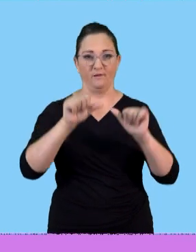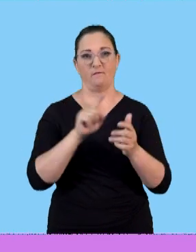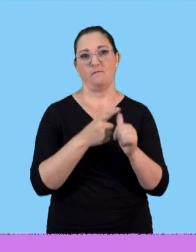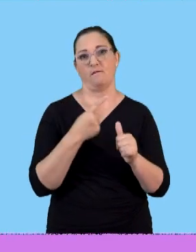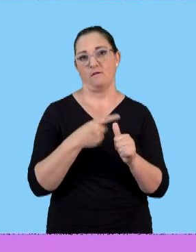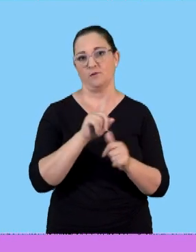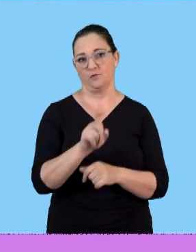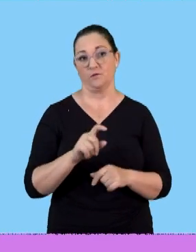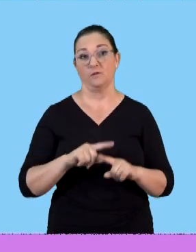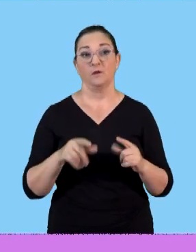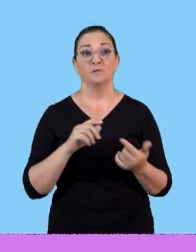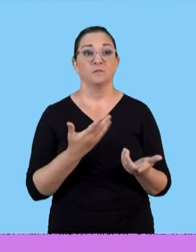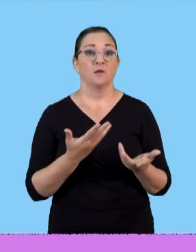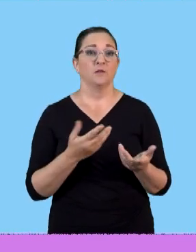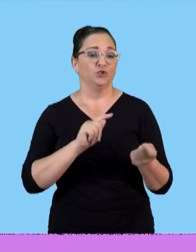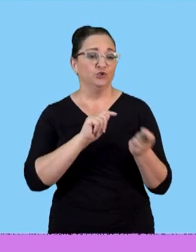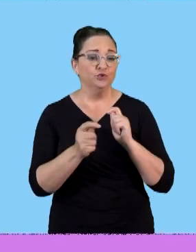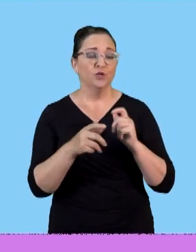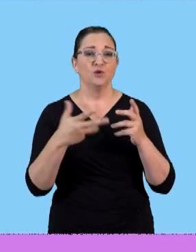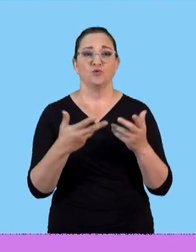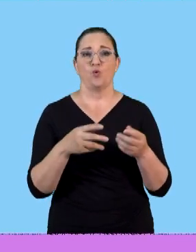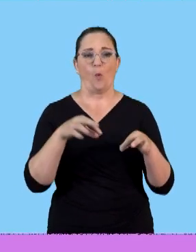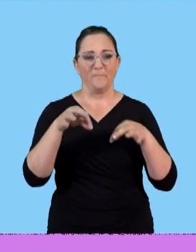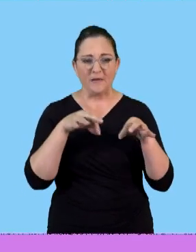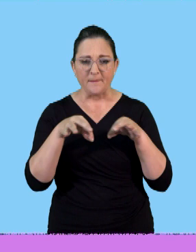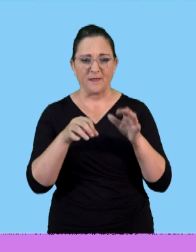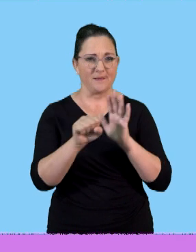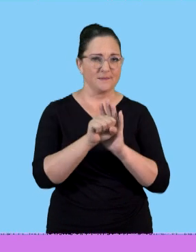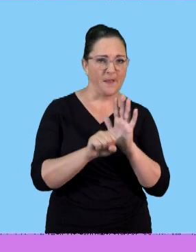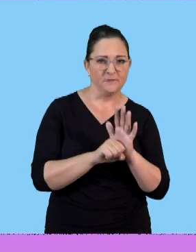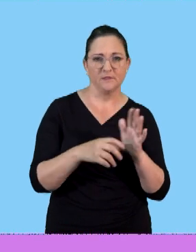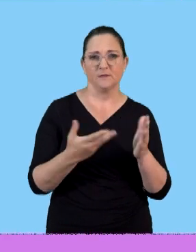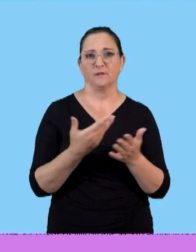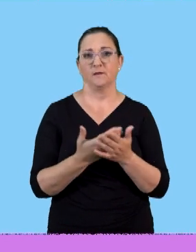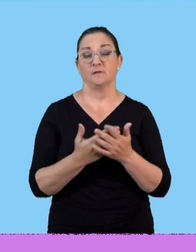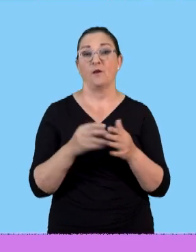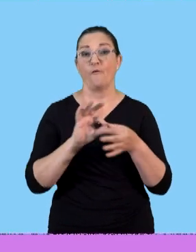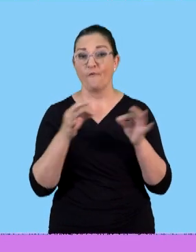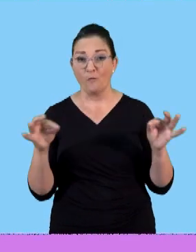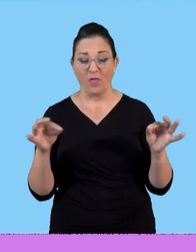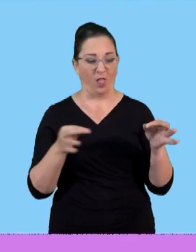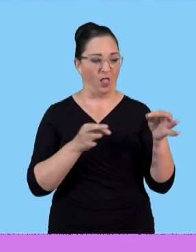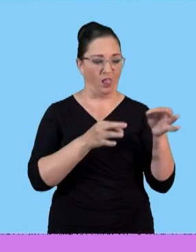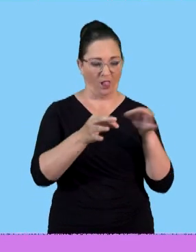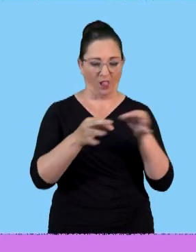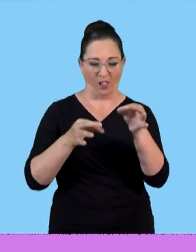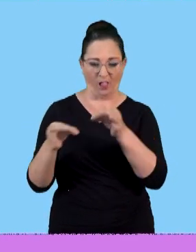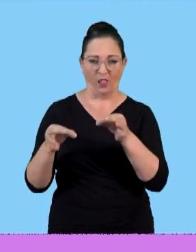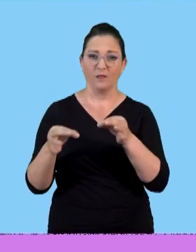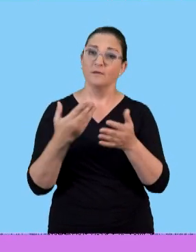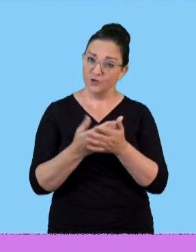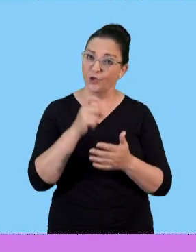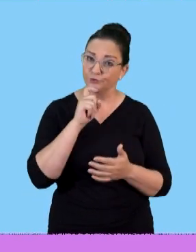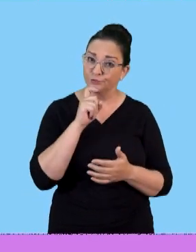you answer the question. Then changing or manipulating the subject of the formula. Hence, we are saying you may use